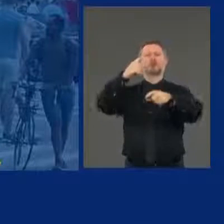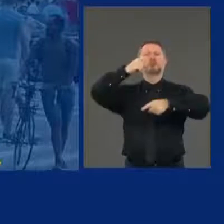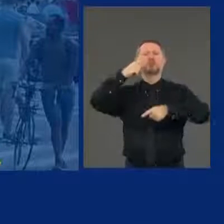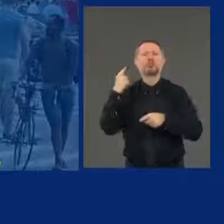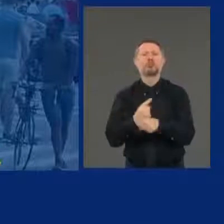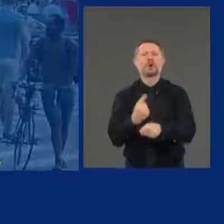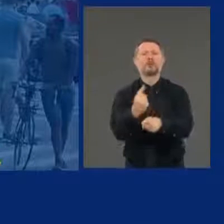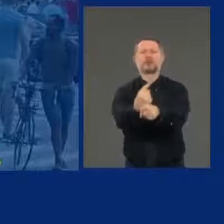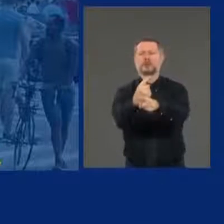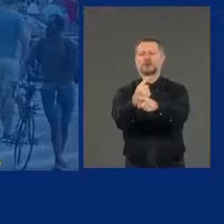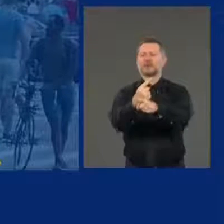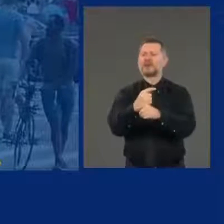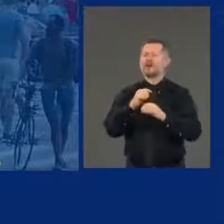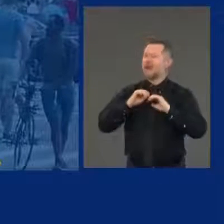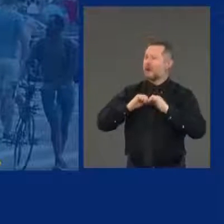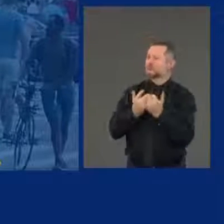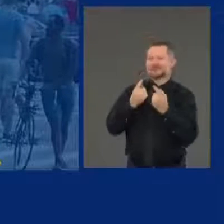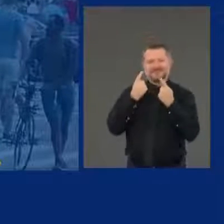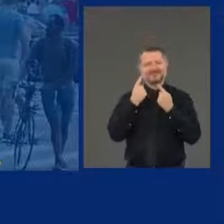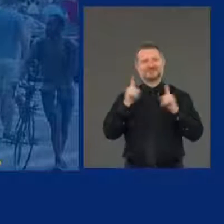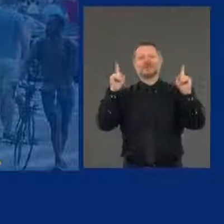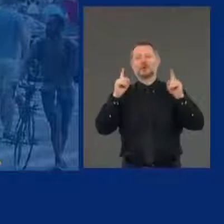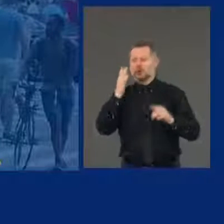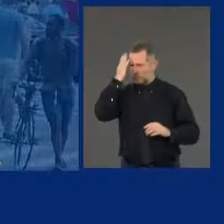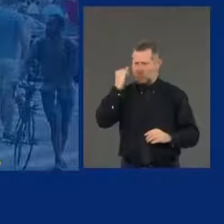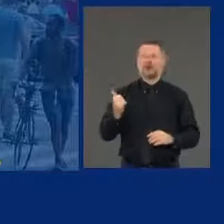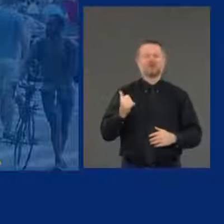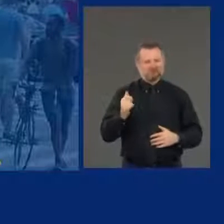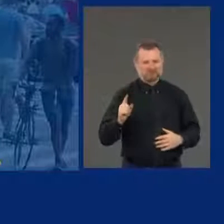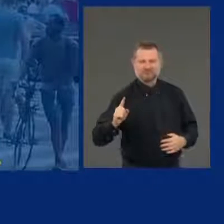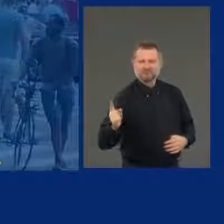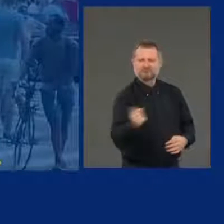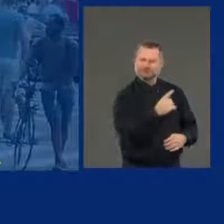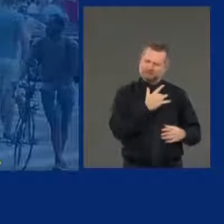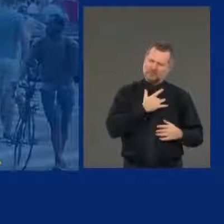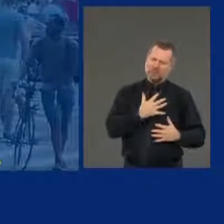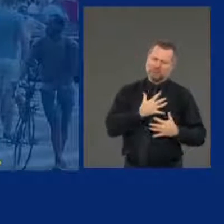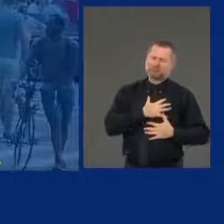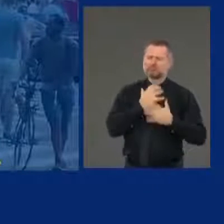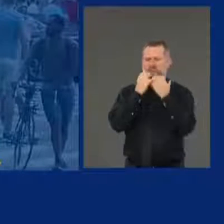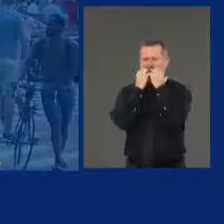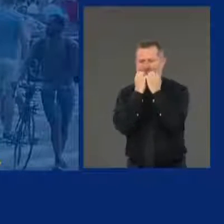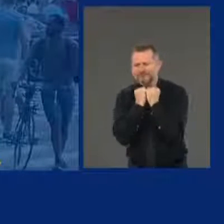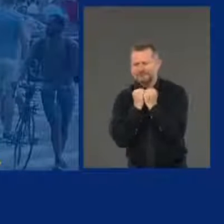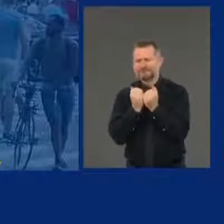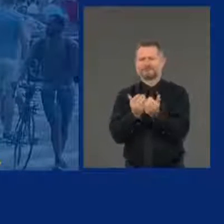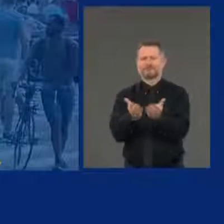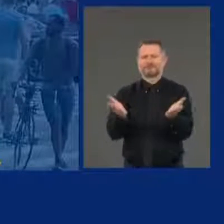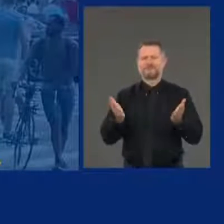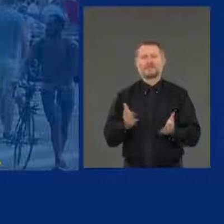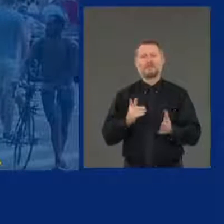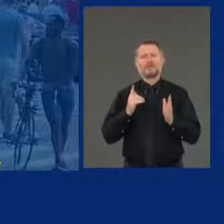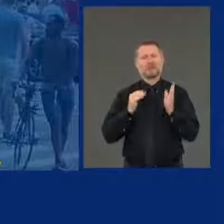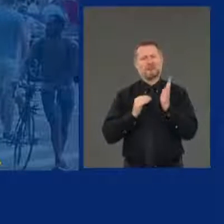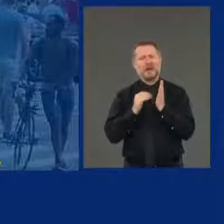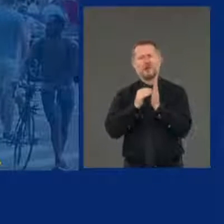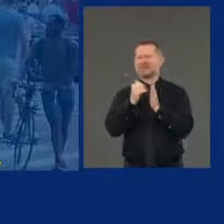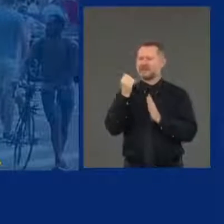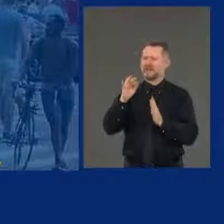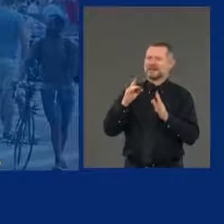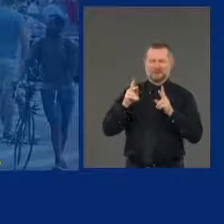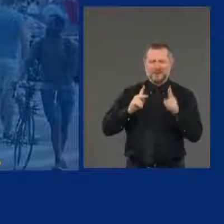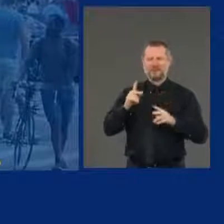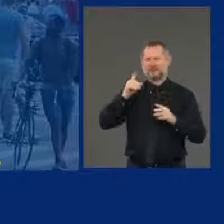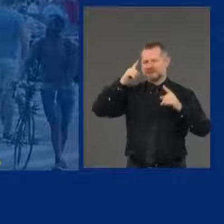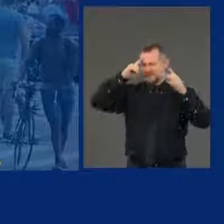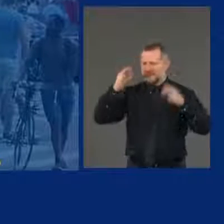That's why this moment was so special. It's what 19 million people did. And they did what they